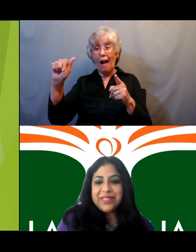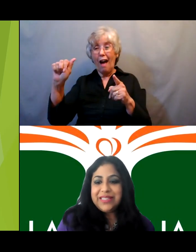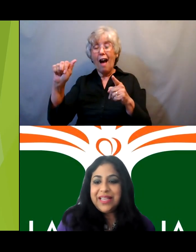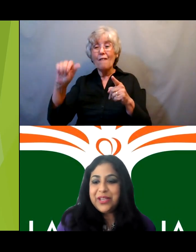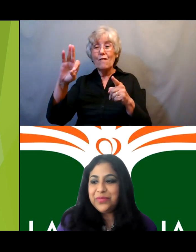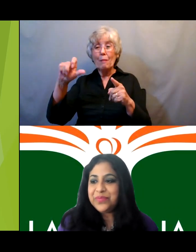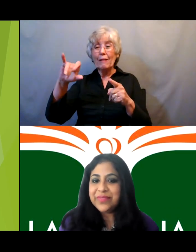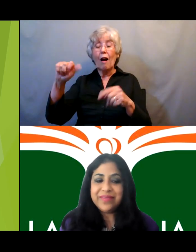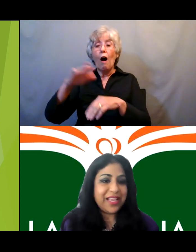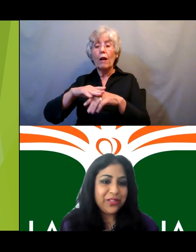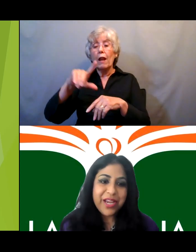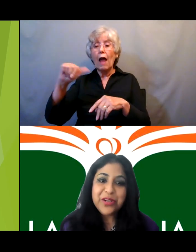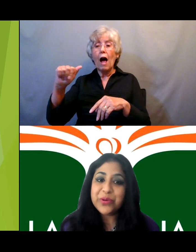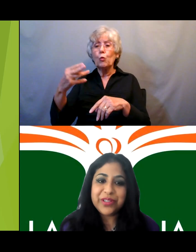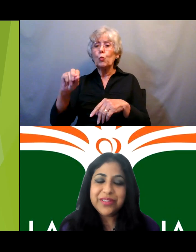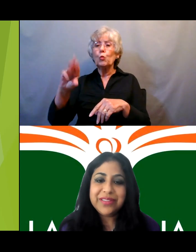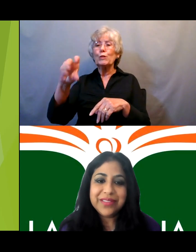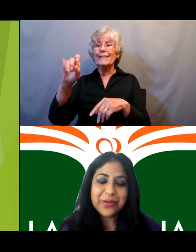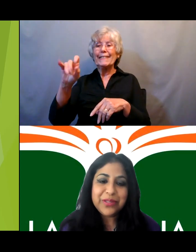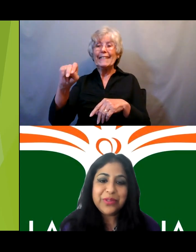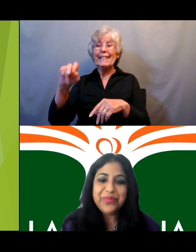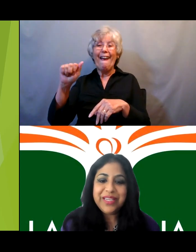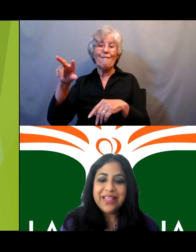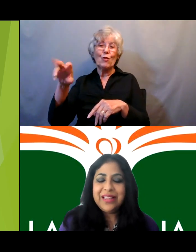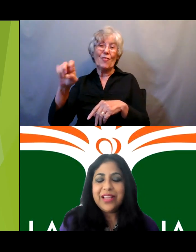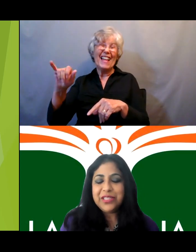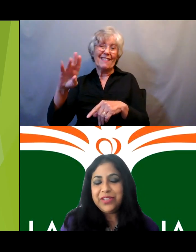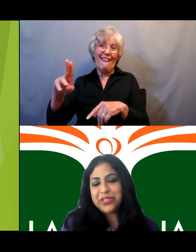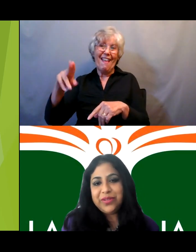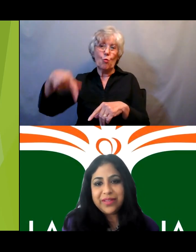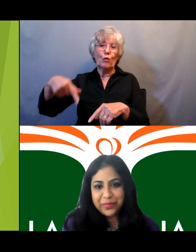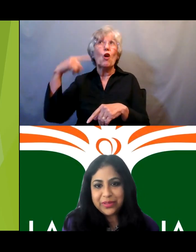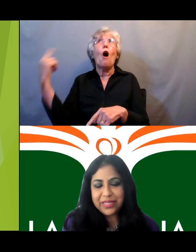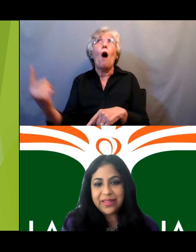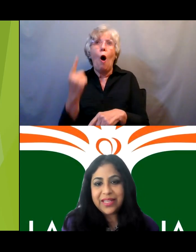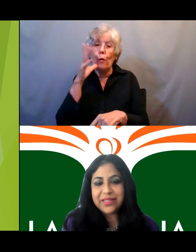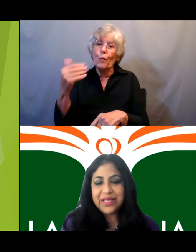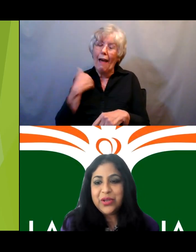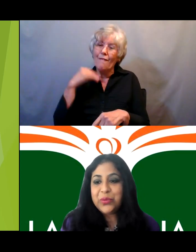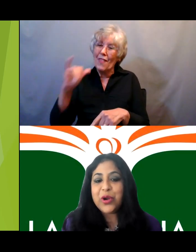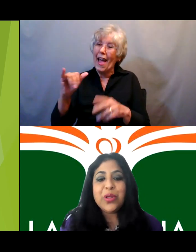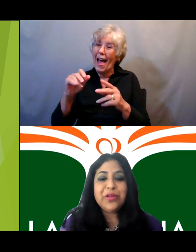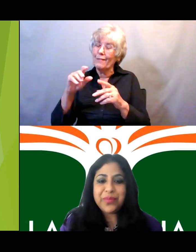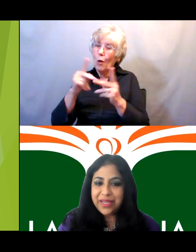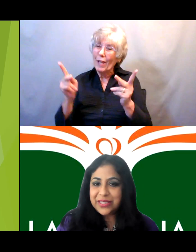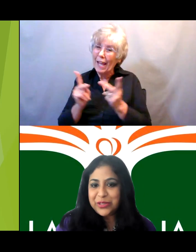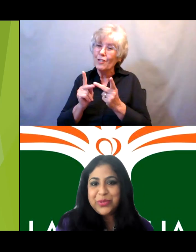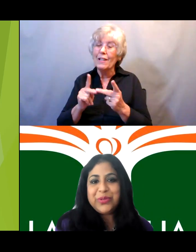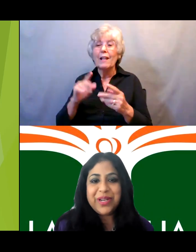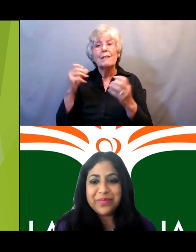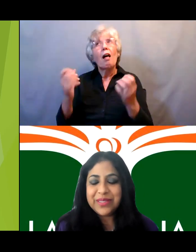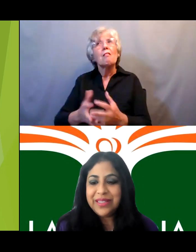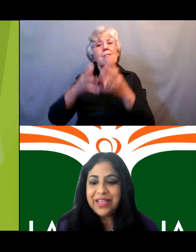which was, that's our headquarters, always will be. Lots of history in that building, and that's where all of my